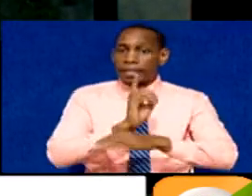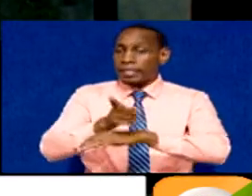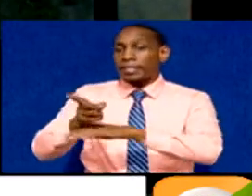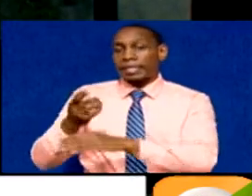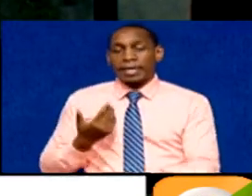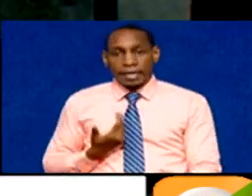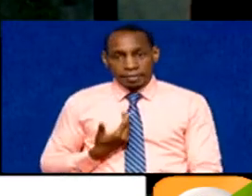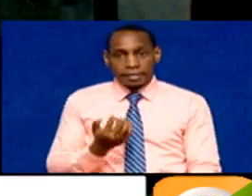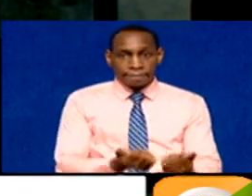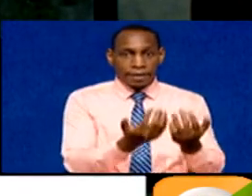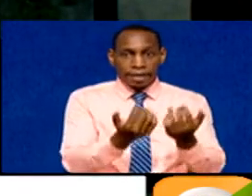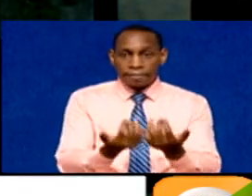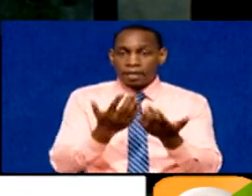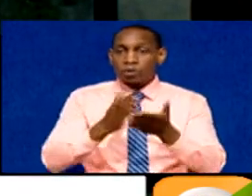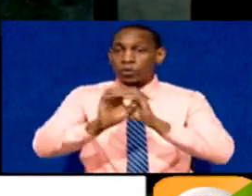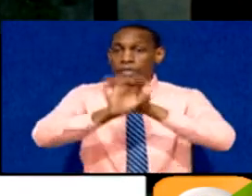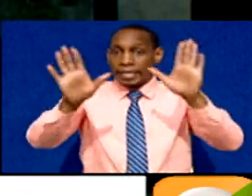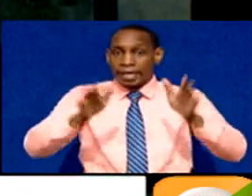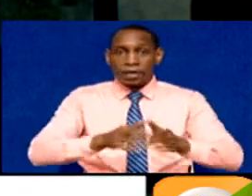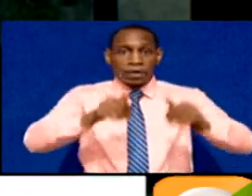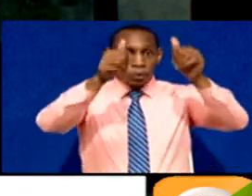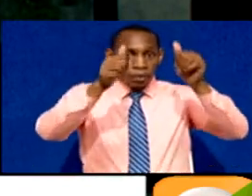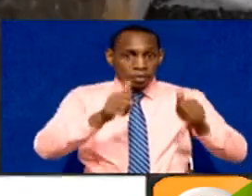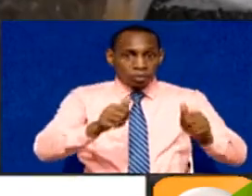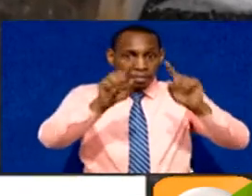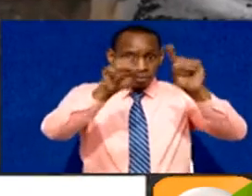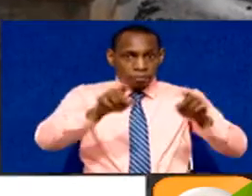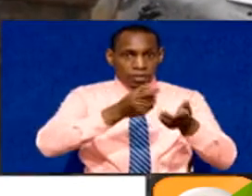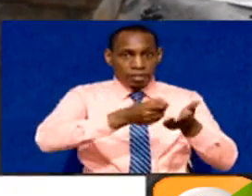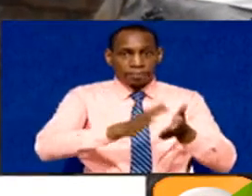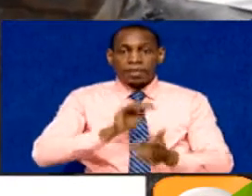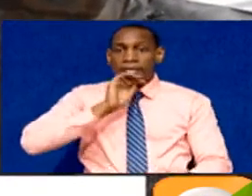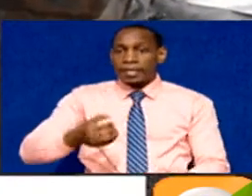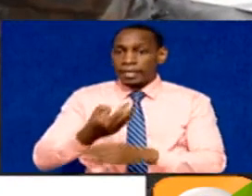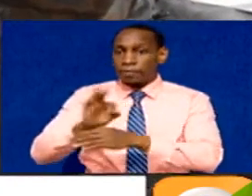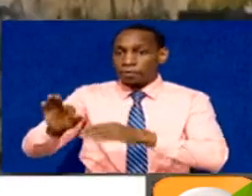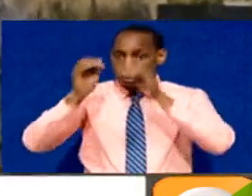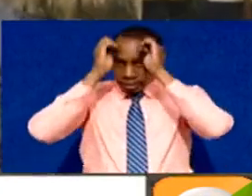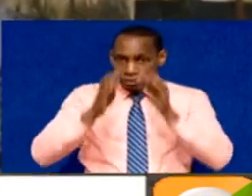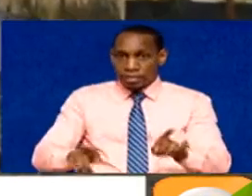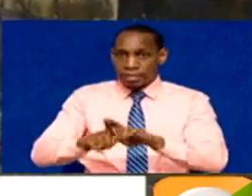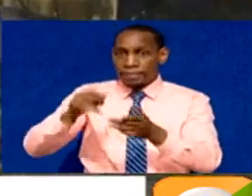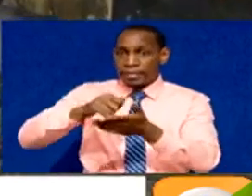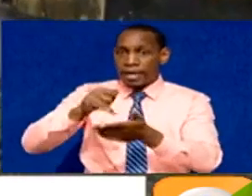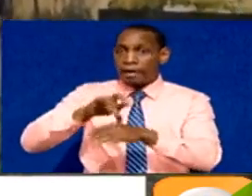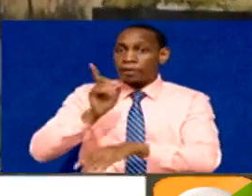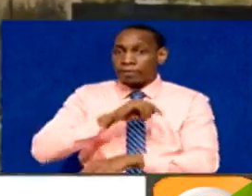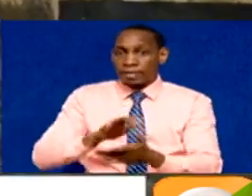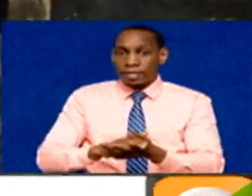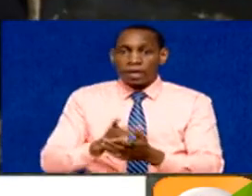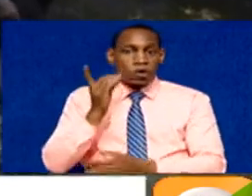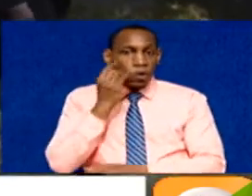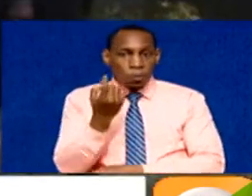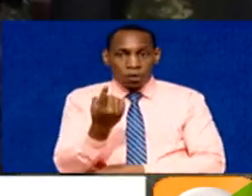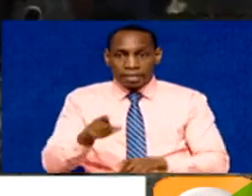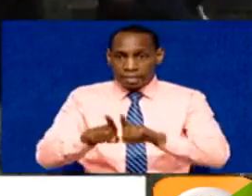Threats of arson were evident. On the notice board, they wrote. His son is a Form 3 student and was among those affected after one of